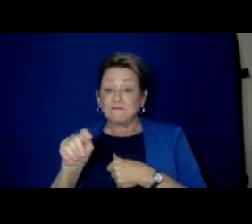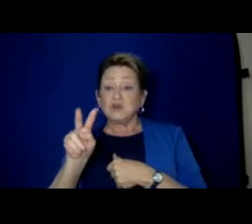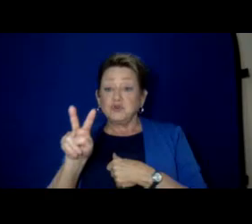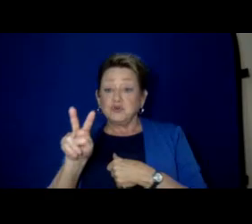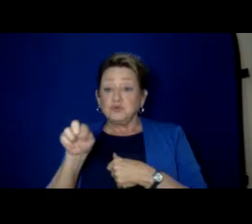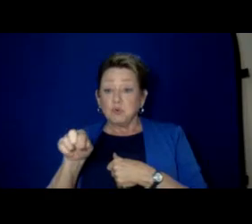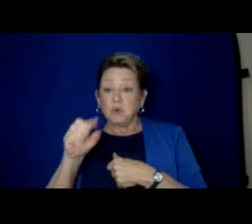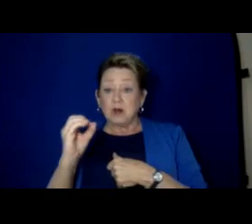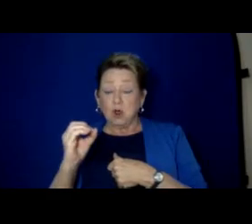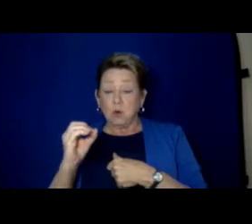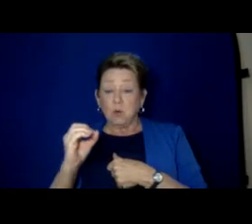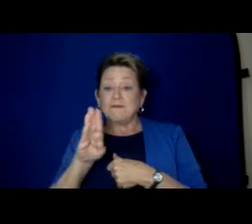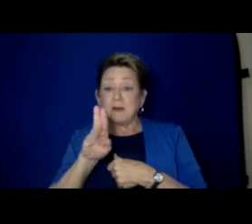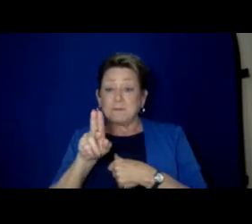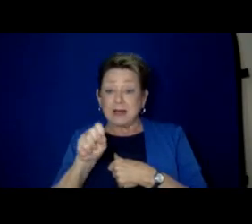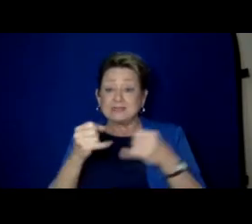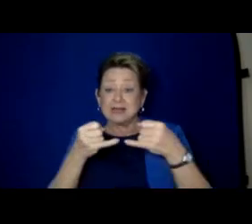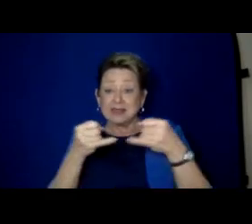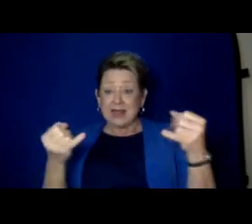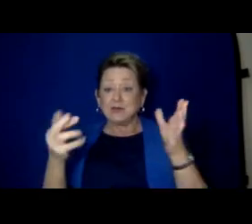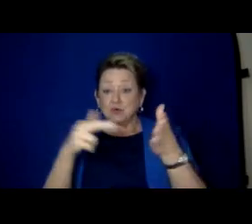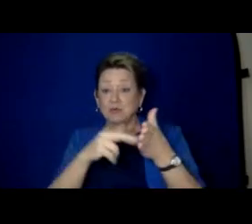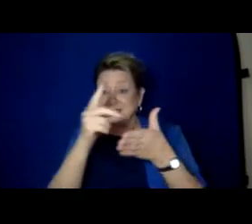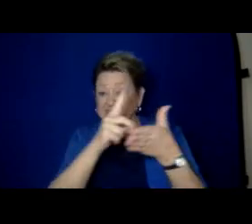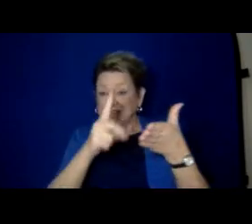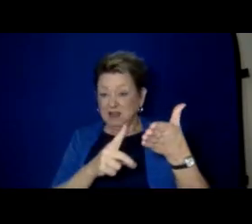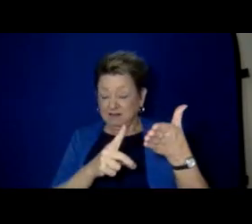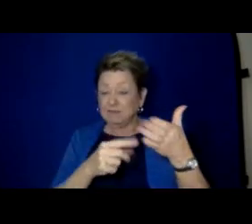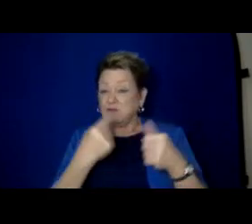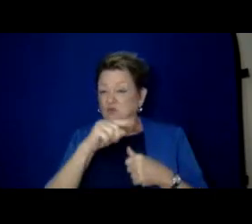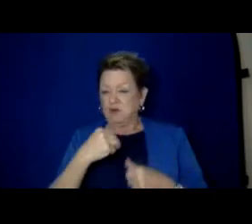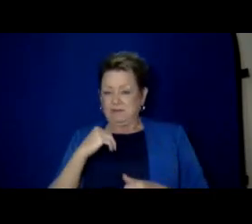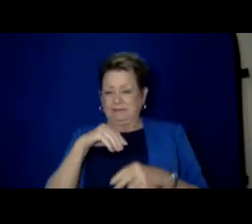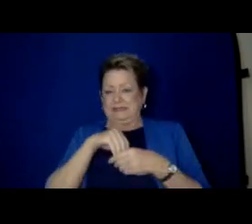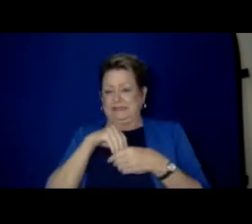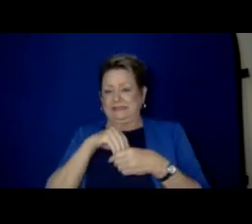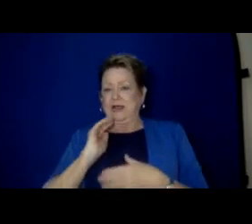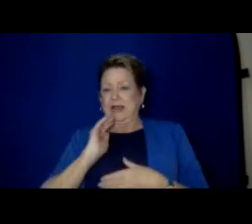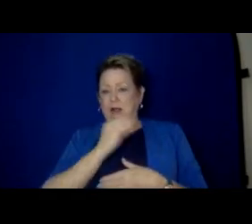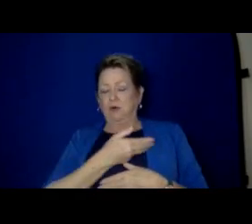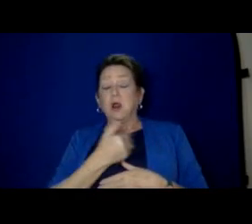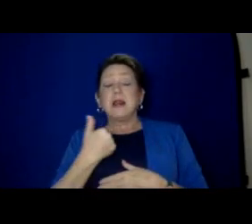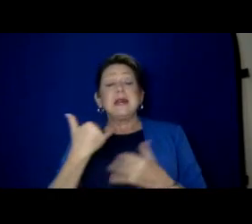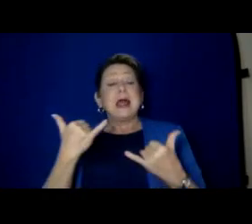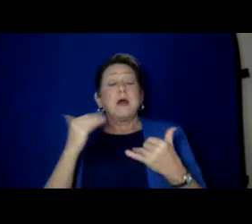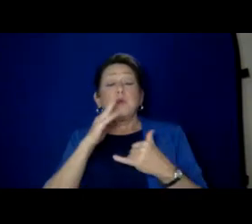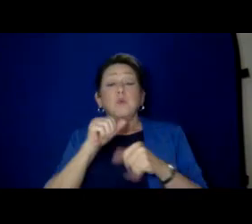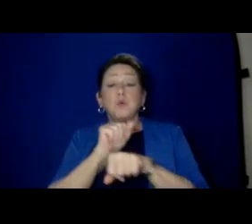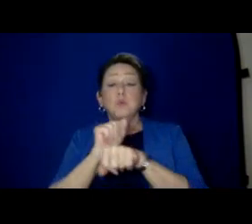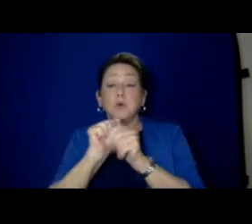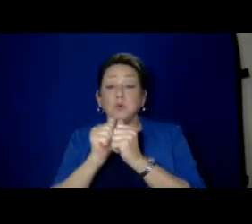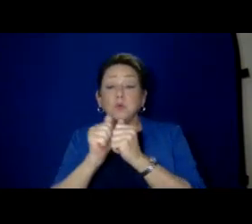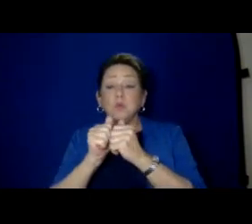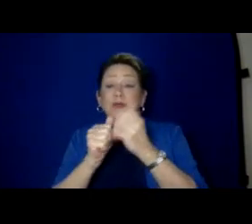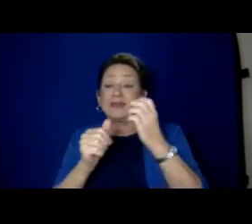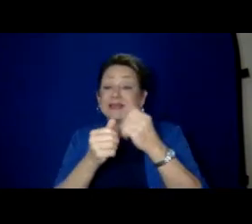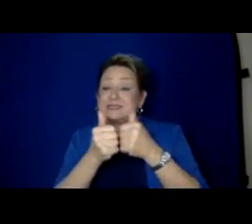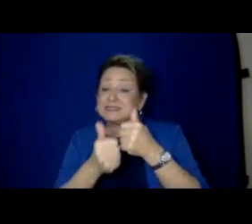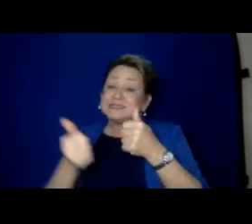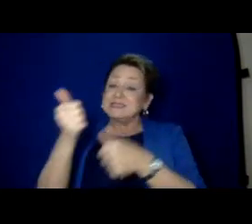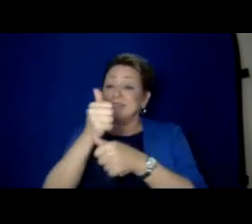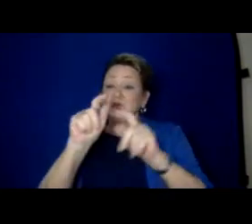bus line redesign internally. What we will do now is work with our senior team to then set up a board workshop